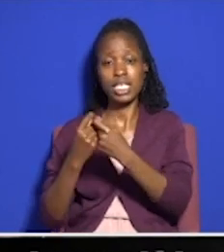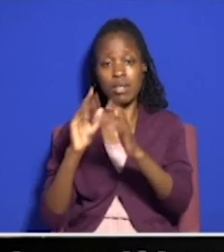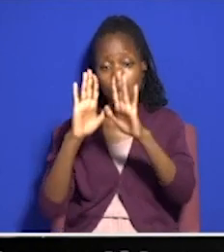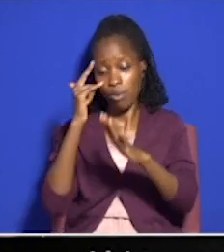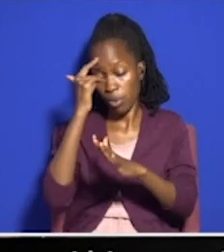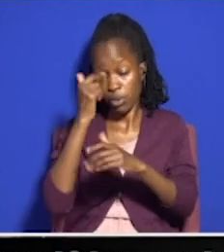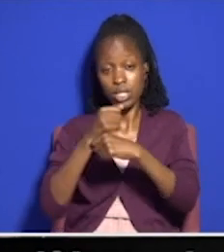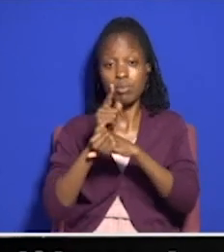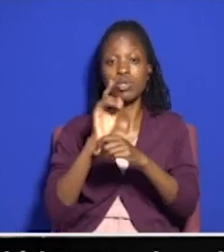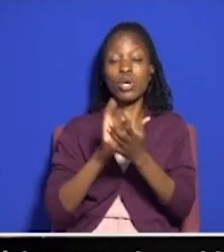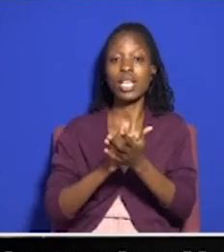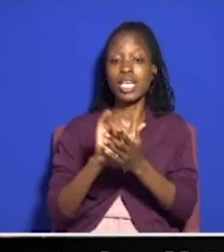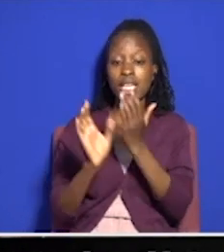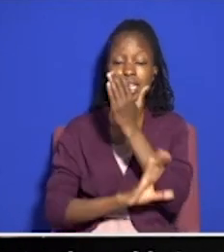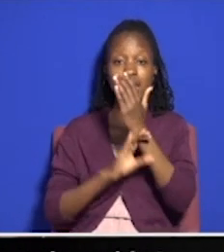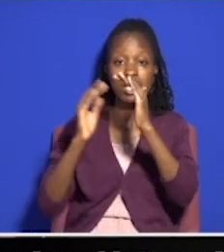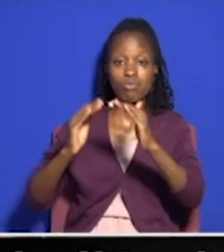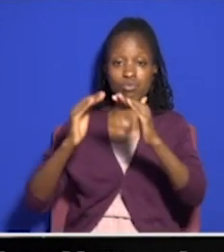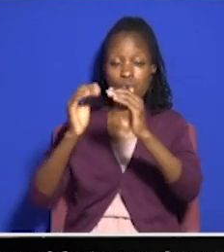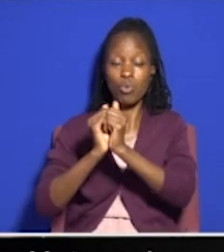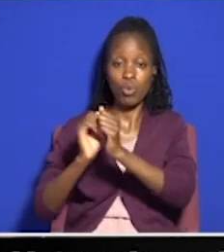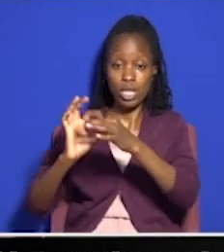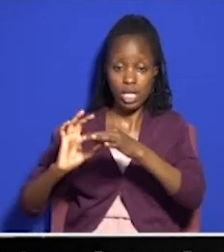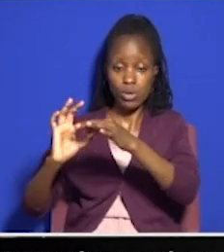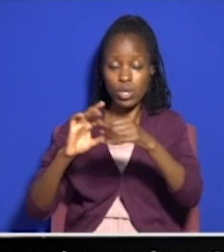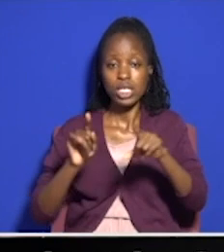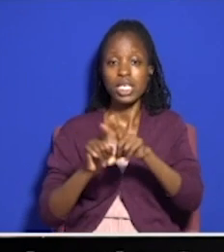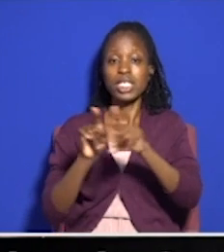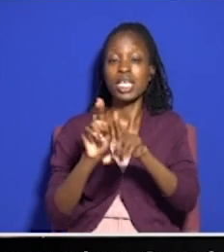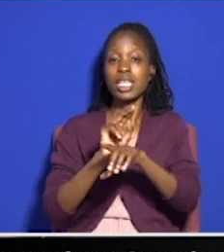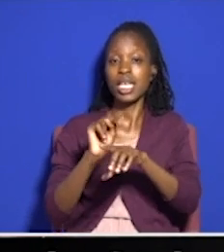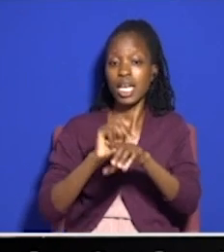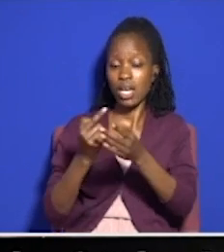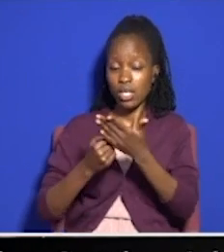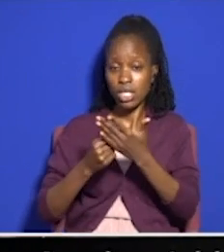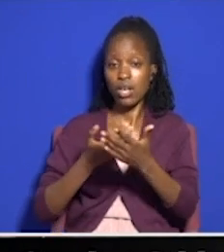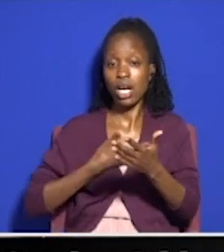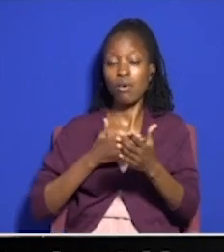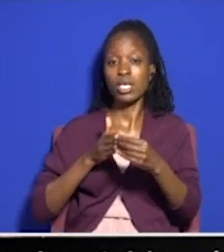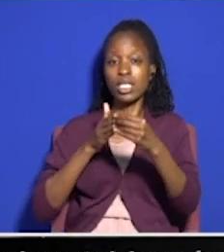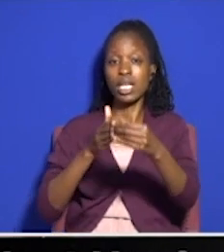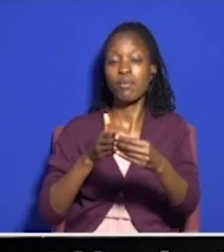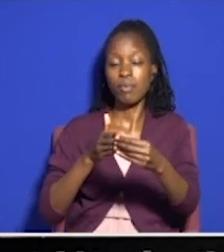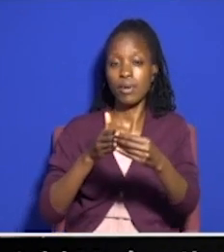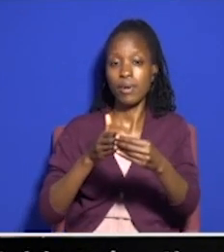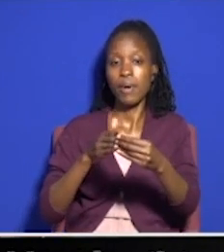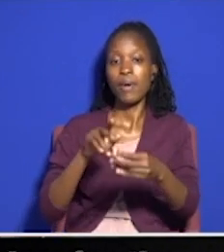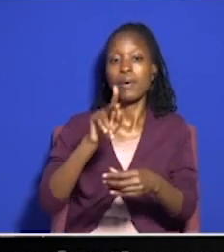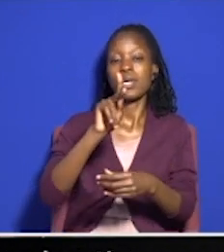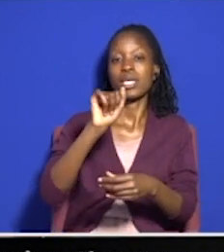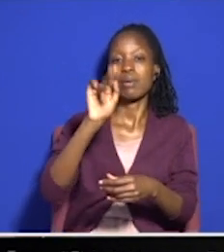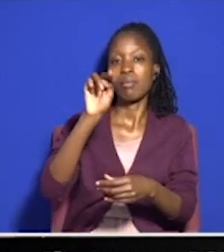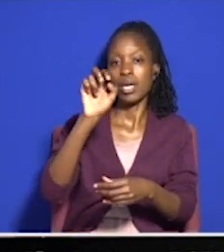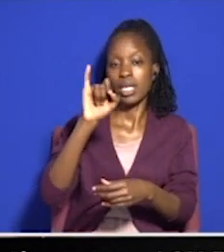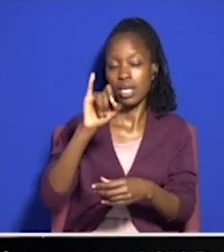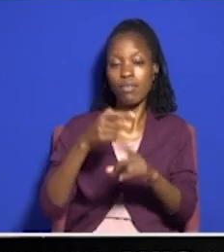ensure the country is moving forward united. The National Dialogue Committee is led by National Assembly Majority Leader Kimani Ichung'wah from